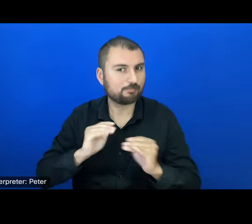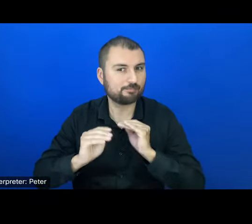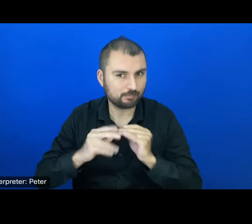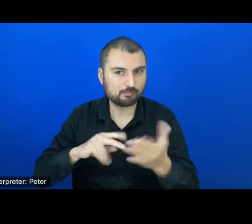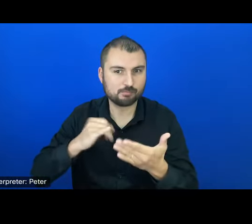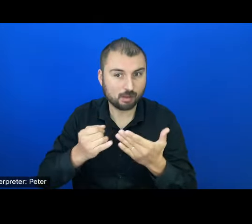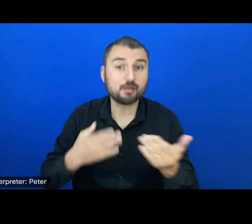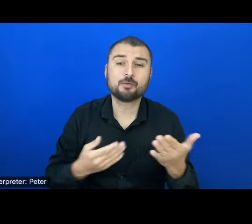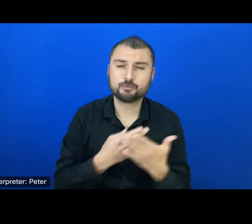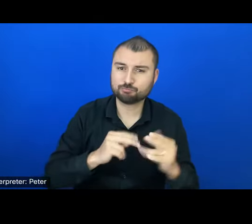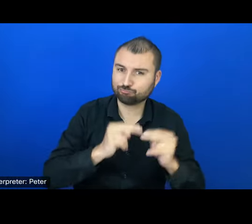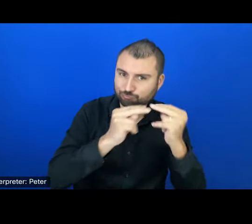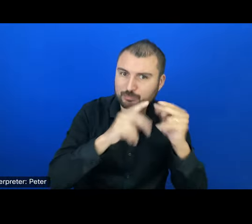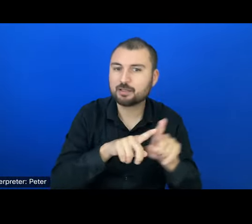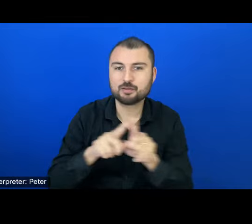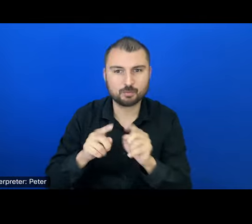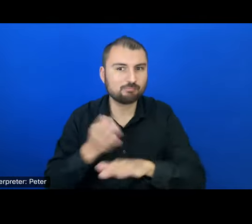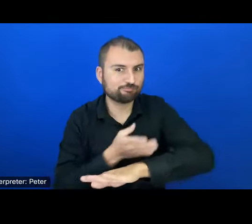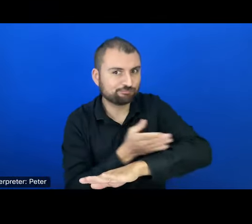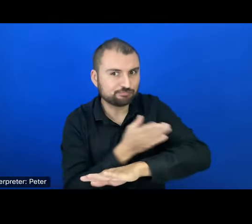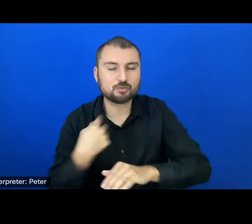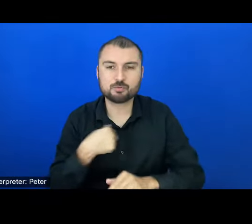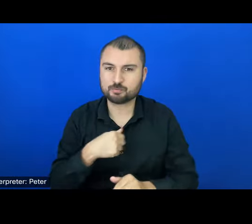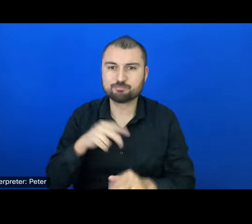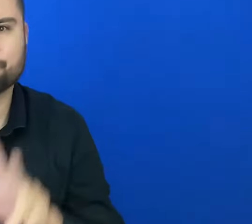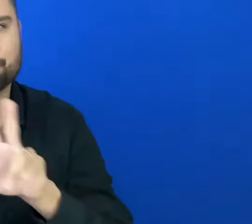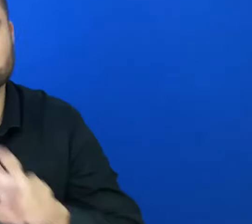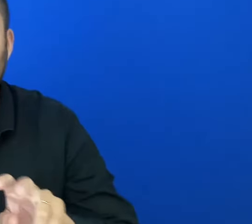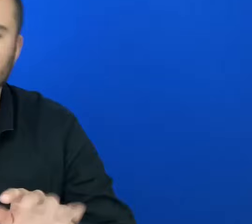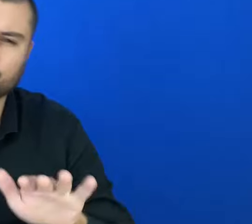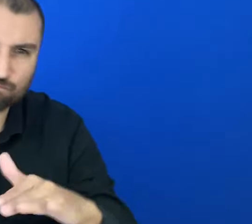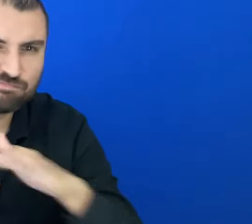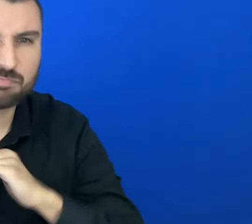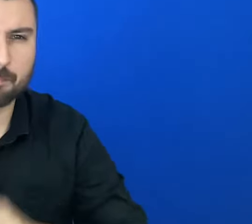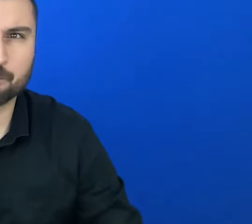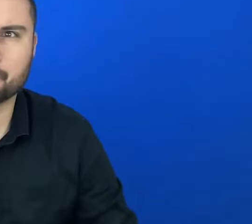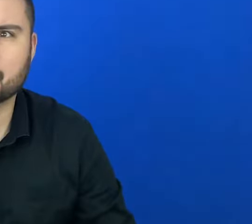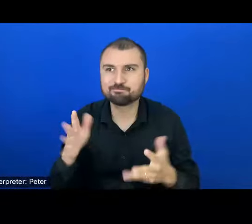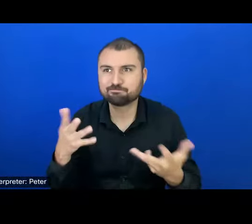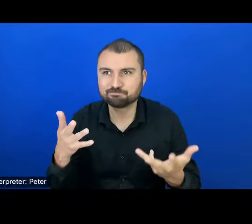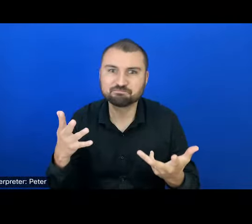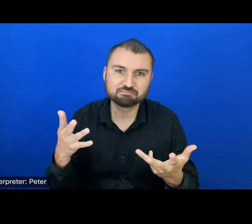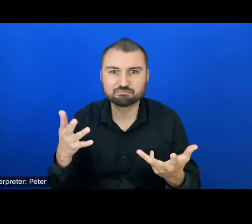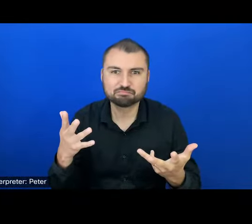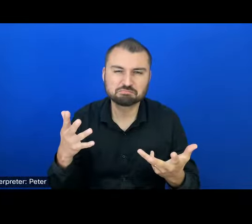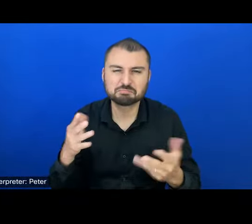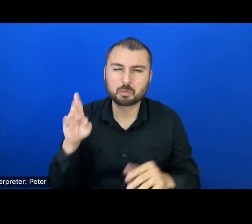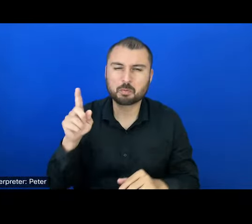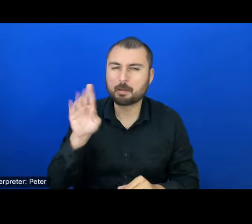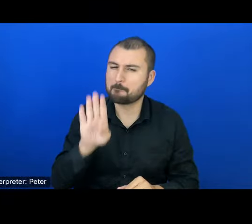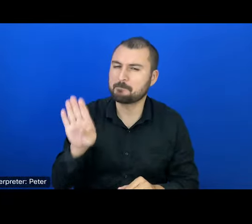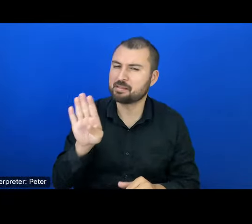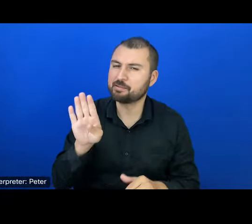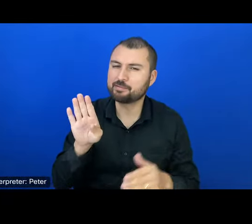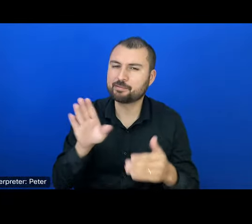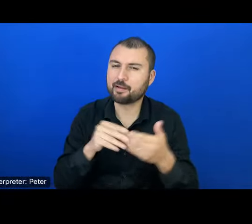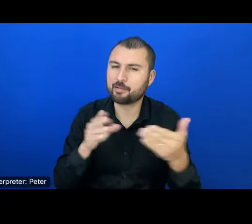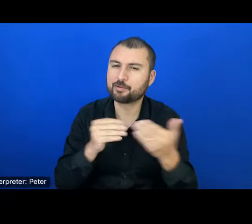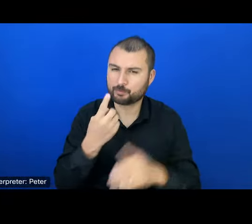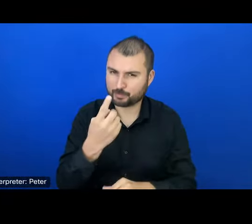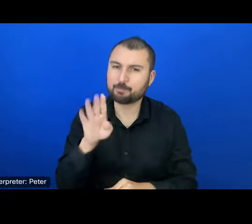new construction and renovations, we are looking at a neighborhood of about $1 billion over the 2 fiscal years